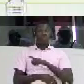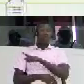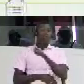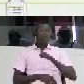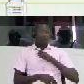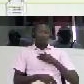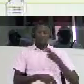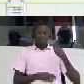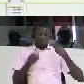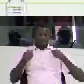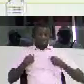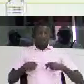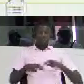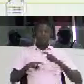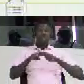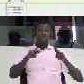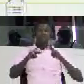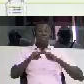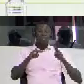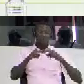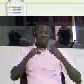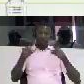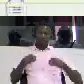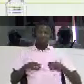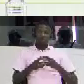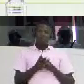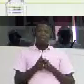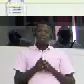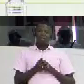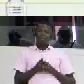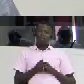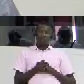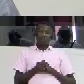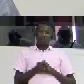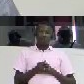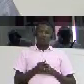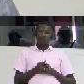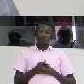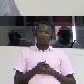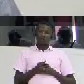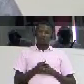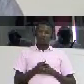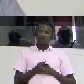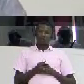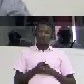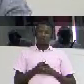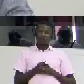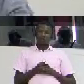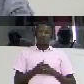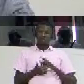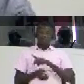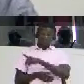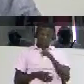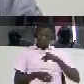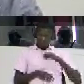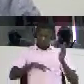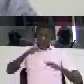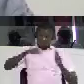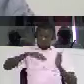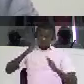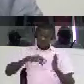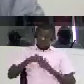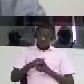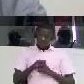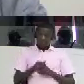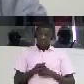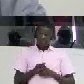that were dressed in green. Were they beating the drums? ñoom ñu ngi doon tëgga sabar gi. Okay, su ma fàttewu de foog